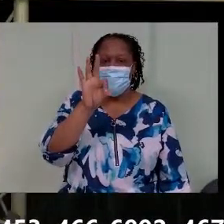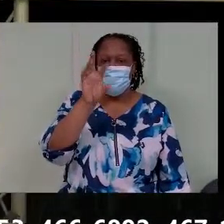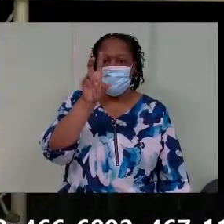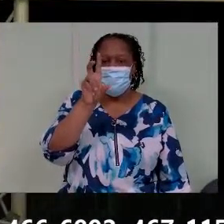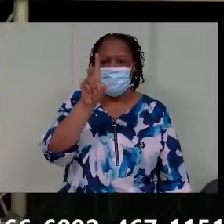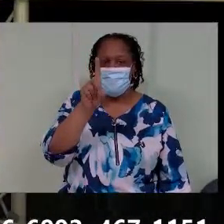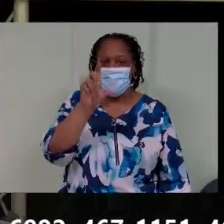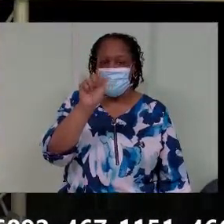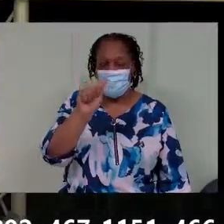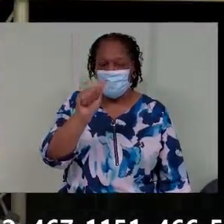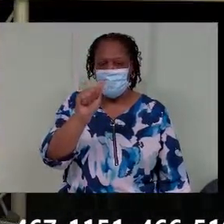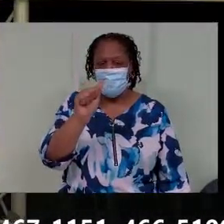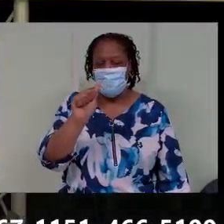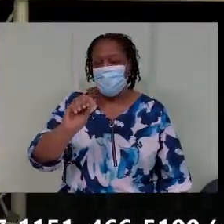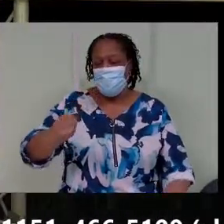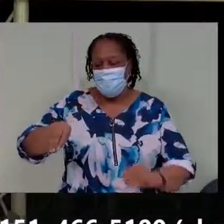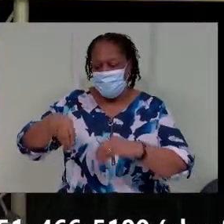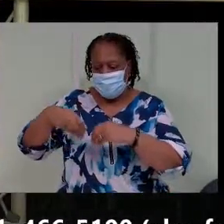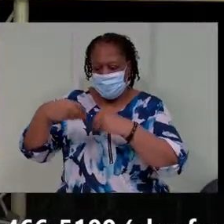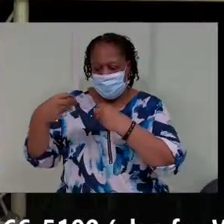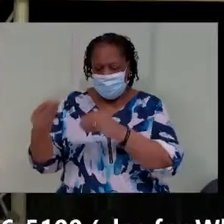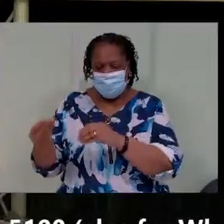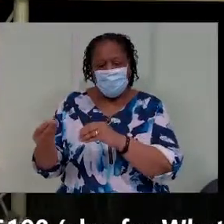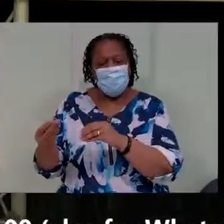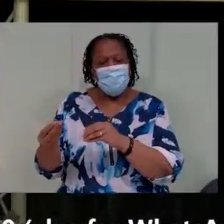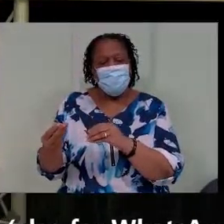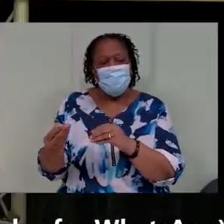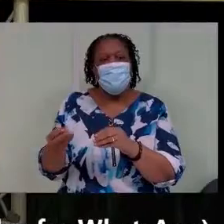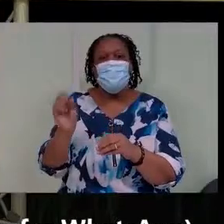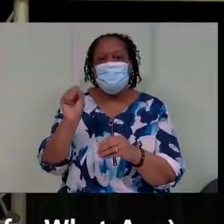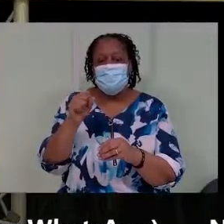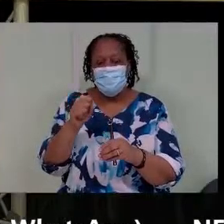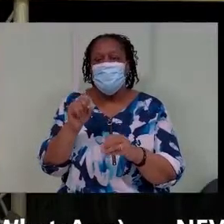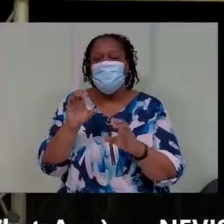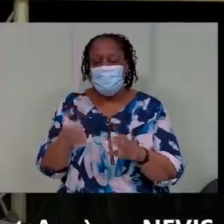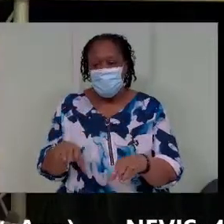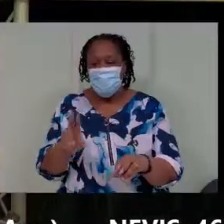authorization of this drug, and there was a big song and dance with the President of the United